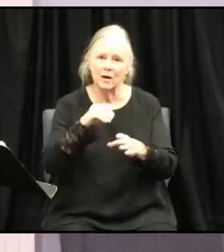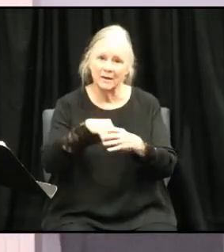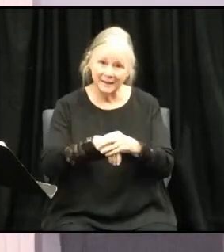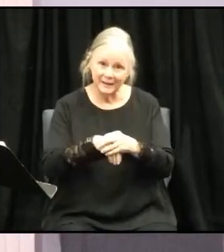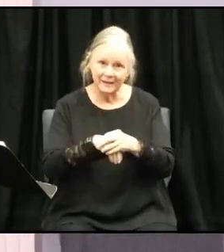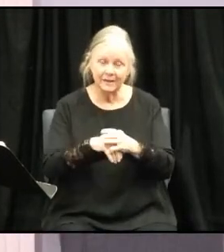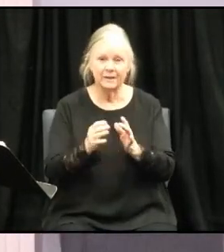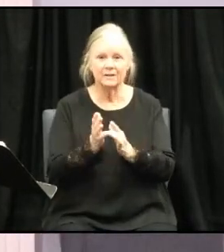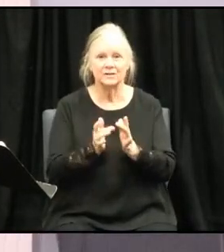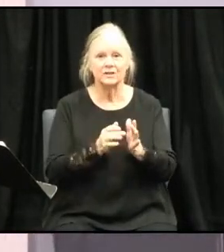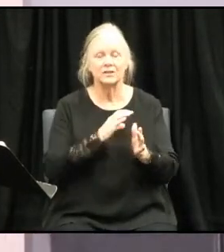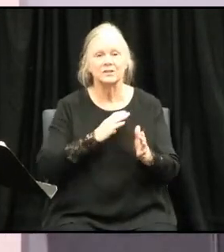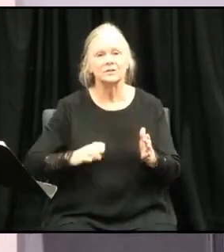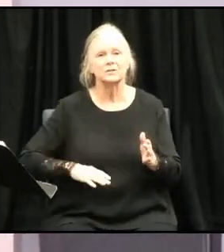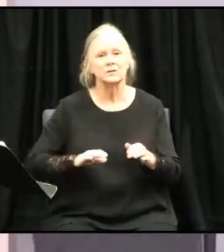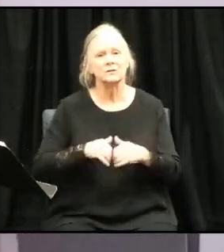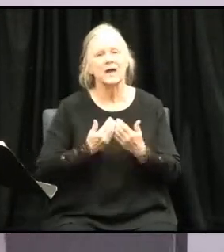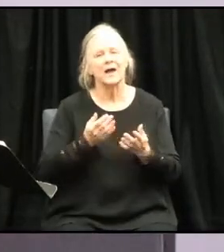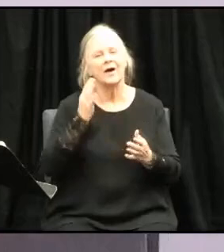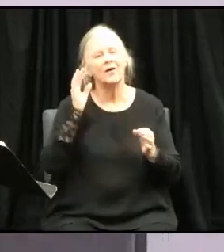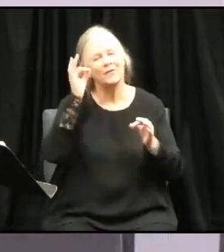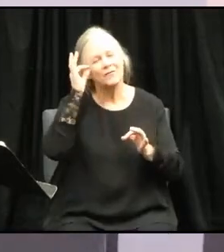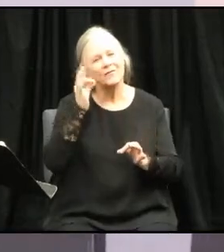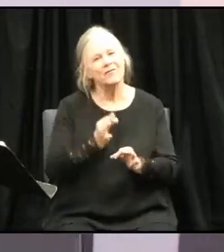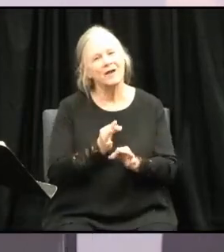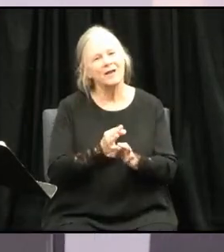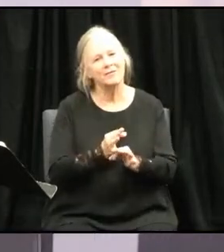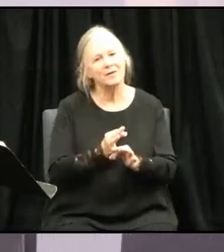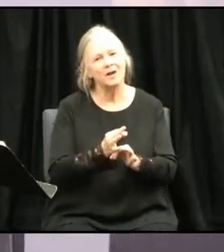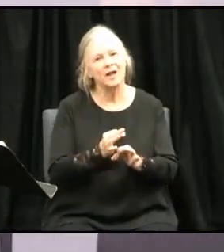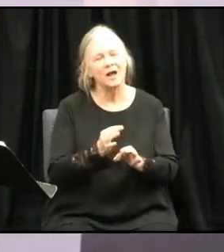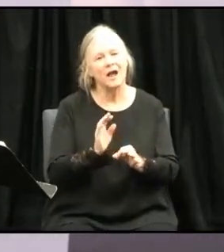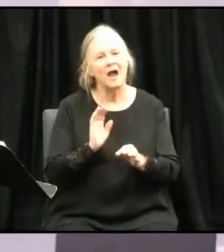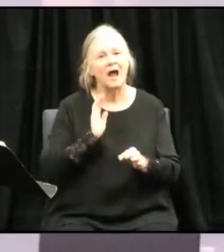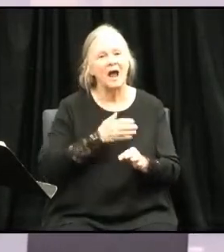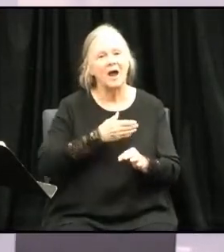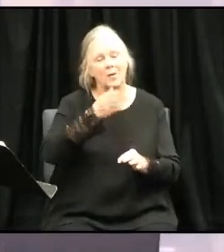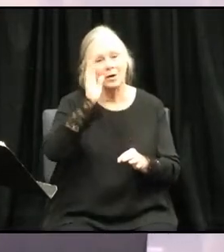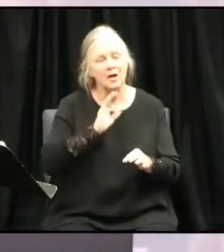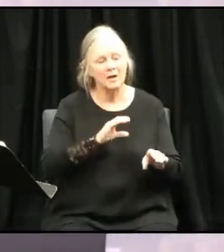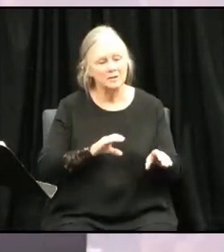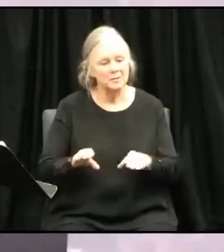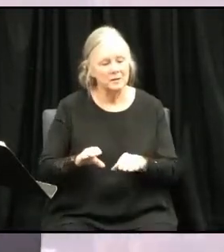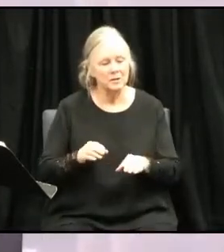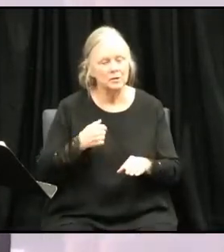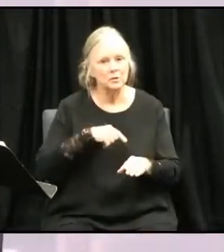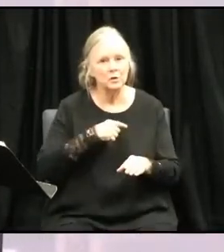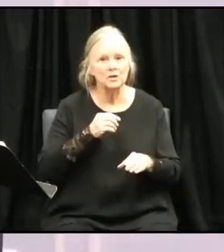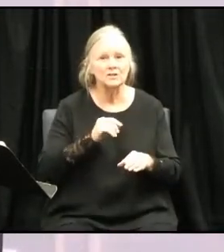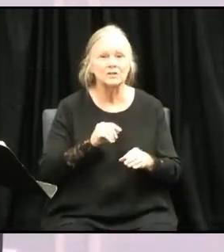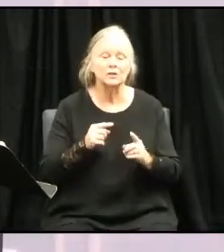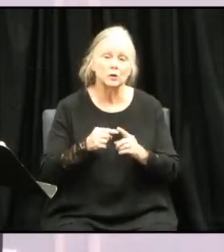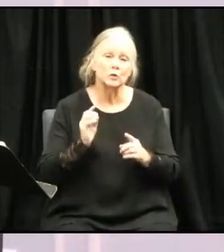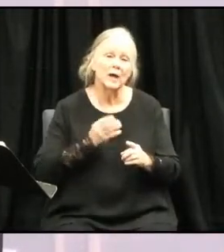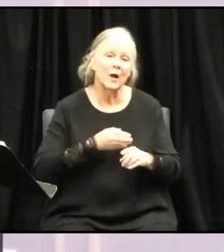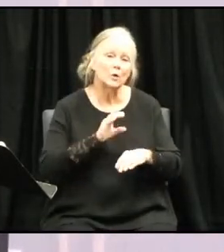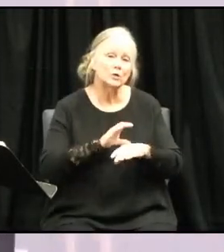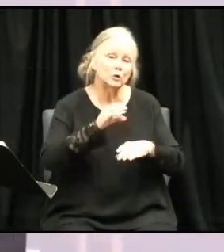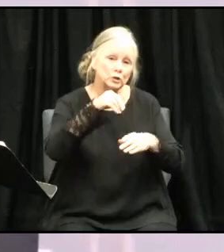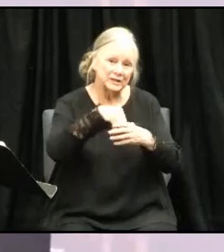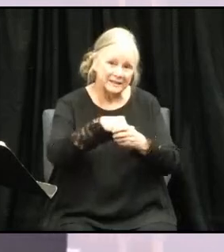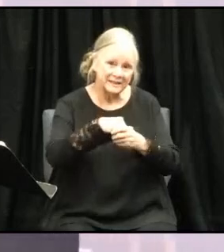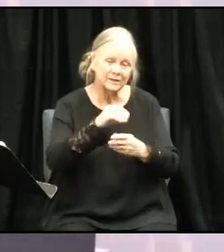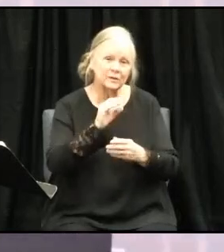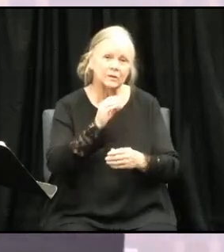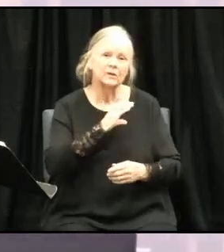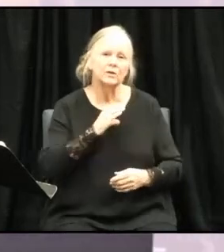How faithful our God has been to us, to our church in Christ. What a